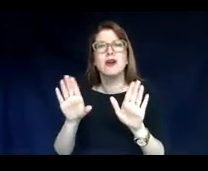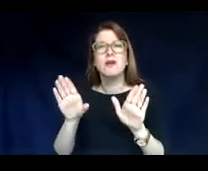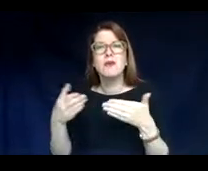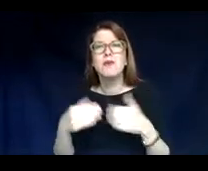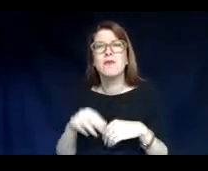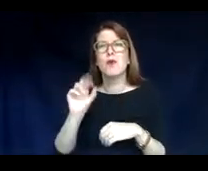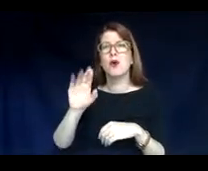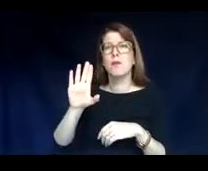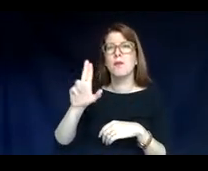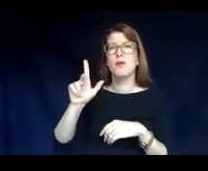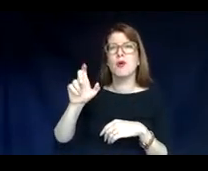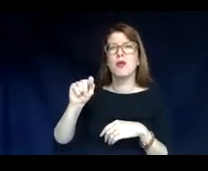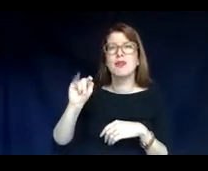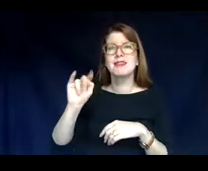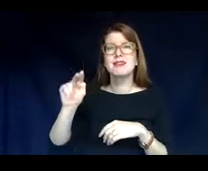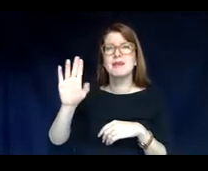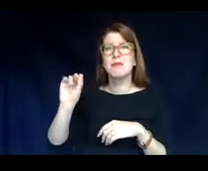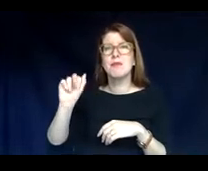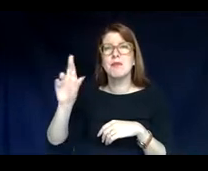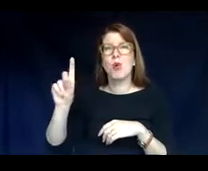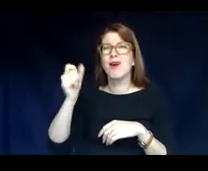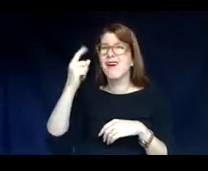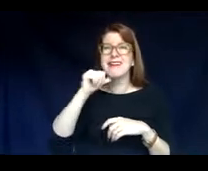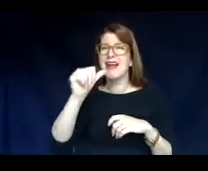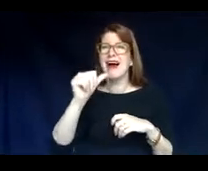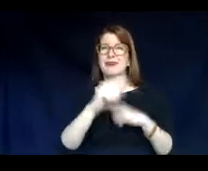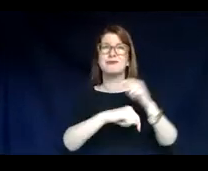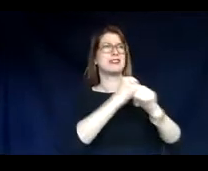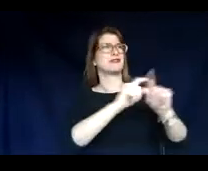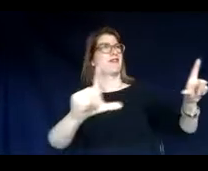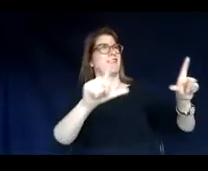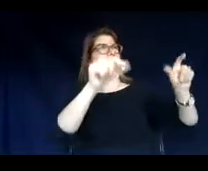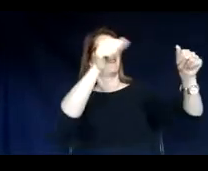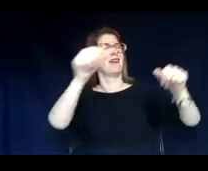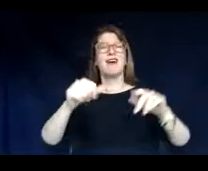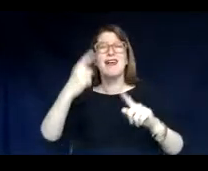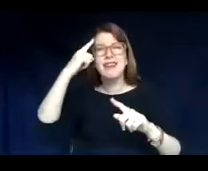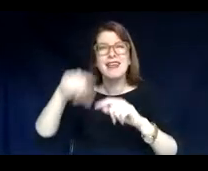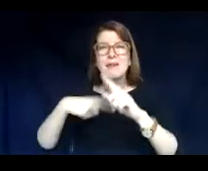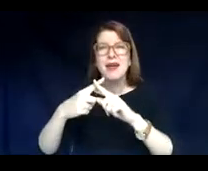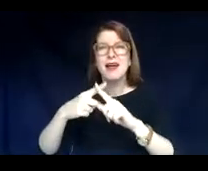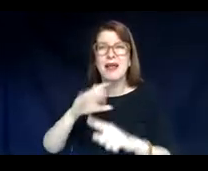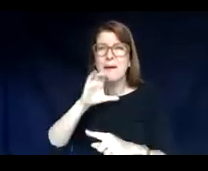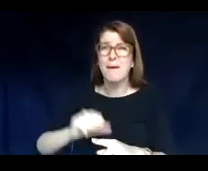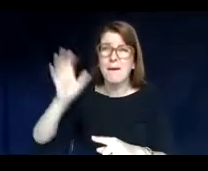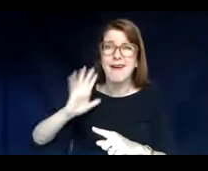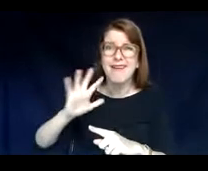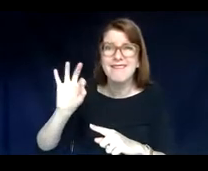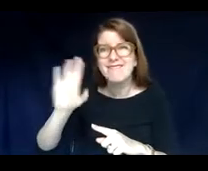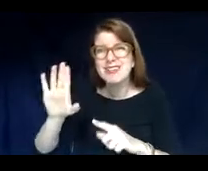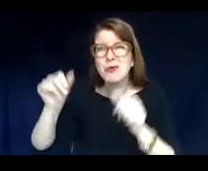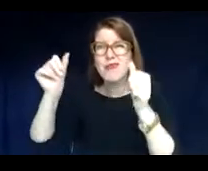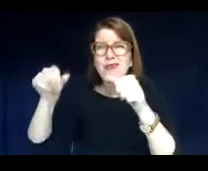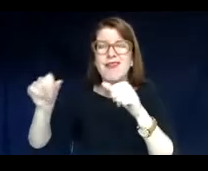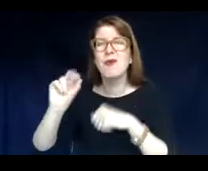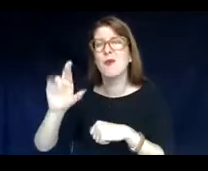are kids, they're not stuff on the wall, all right? Think of bulletin boards as like barbaric Facebook or the Atari of social media. But what